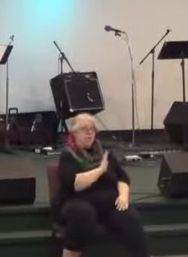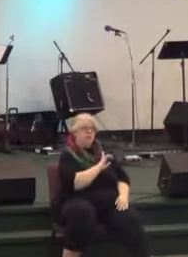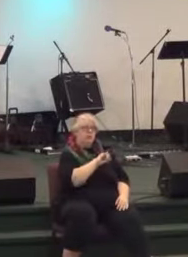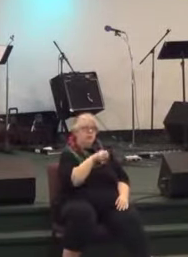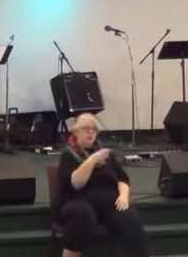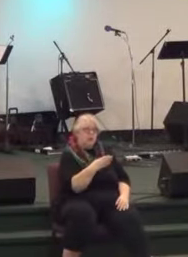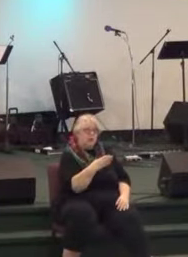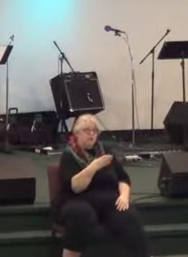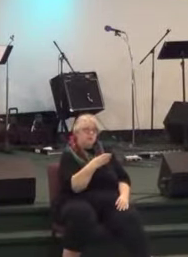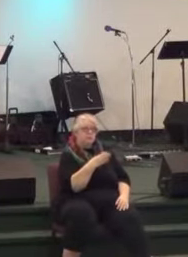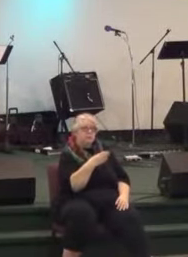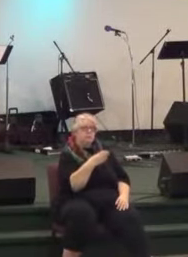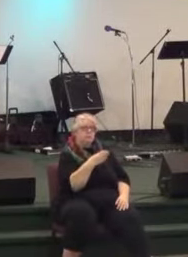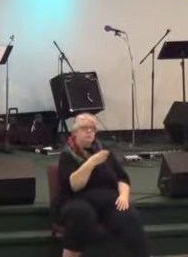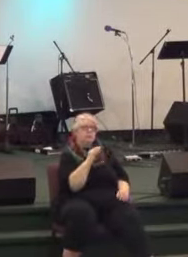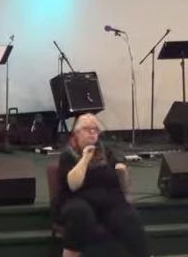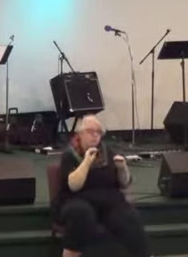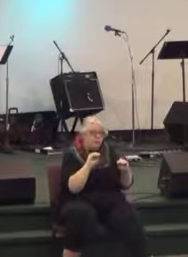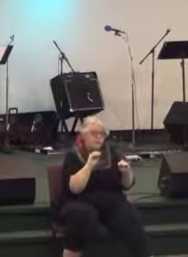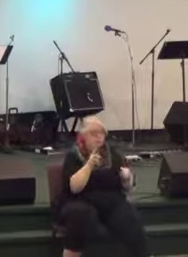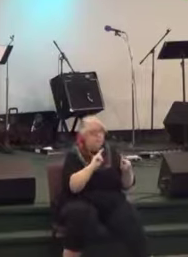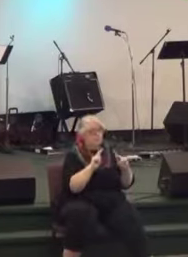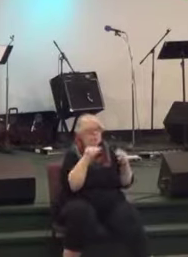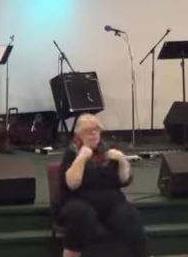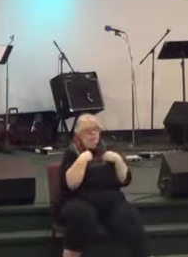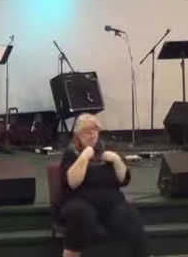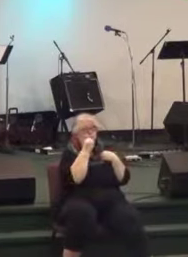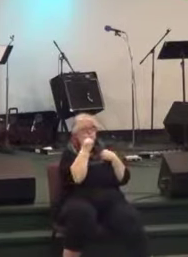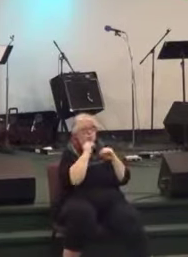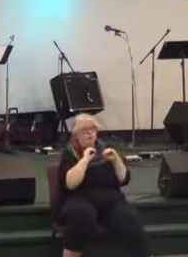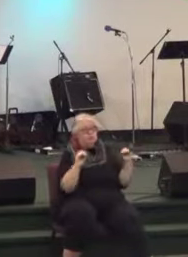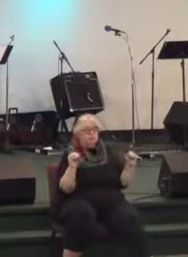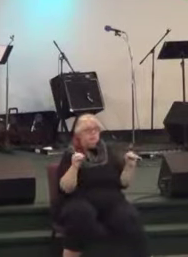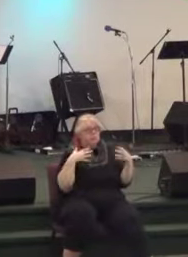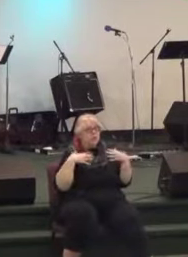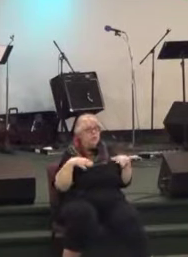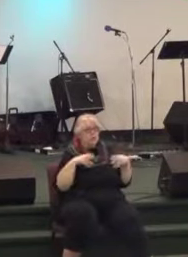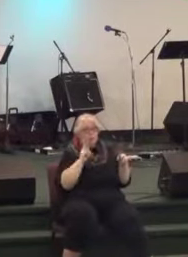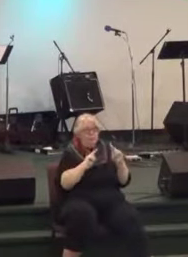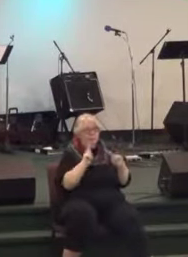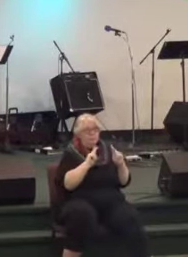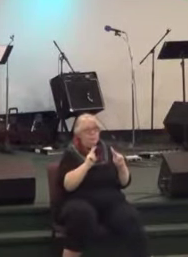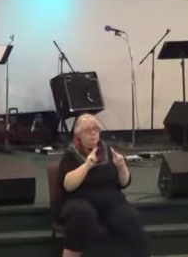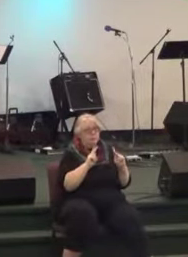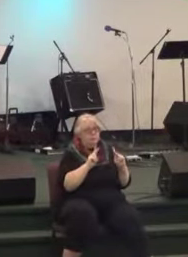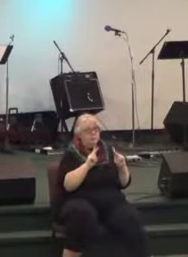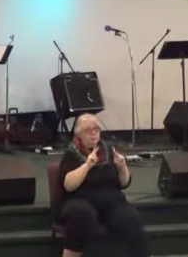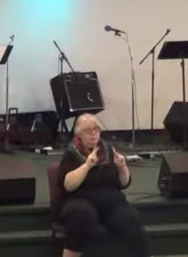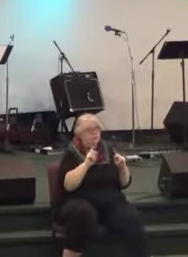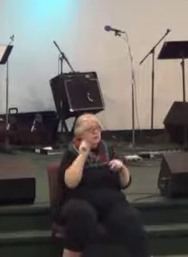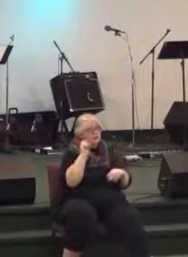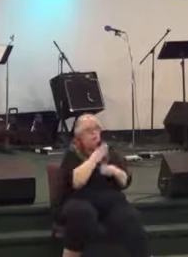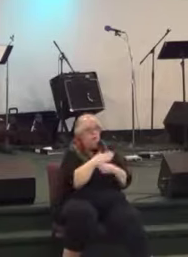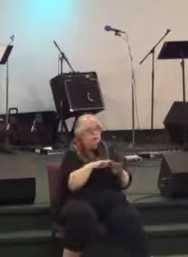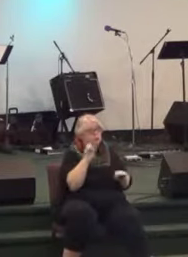to feed the hungry. The government, Uncle Sam, wouldn't have anything to do much. God